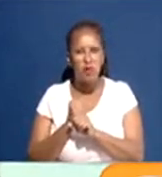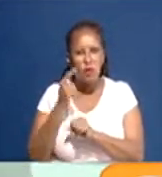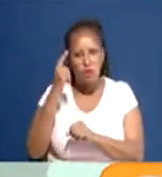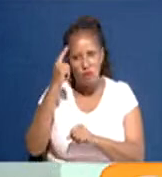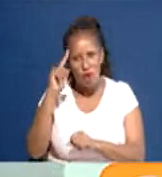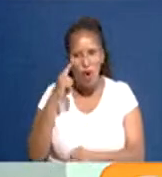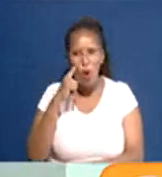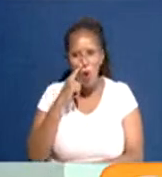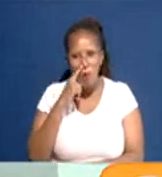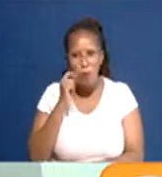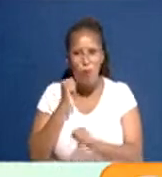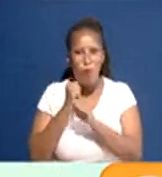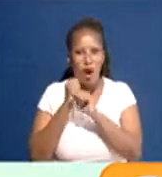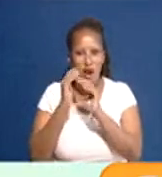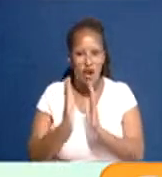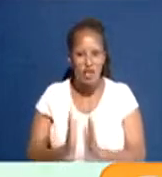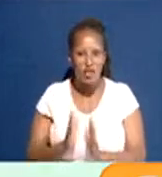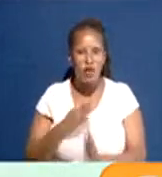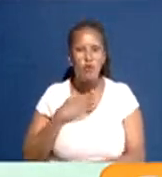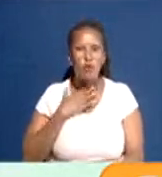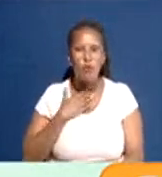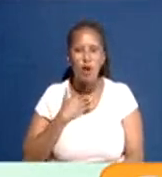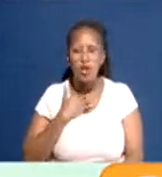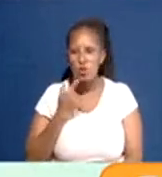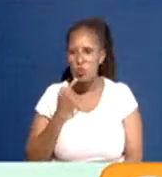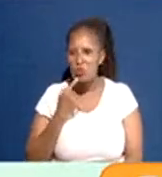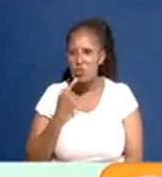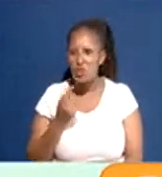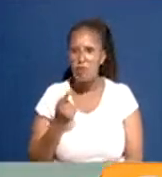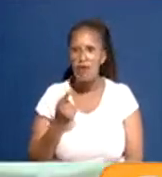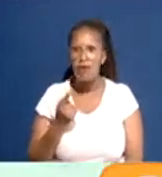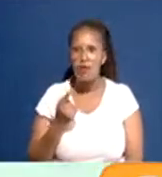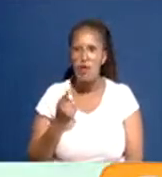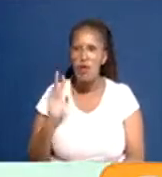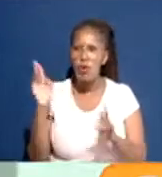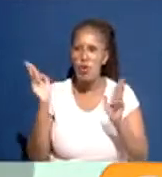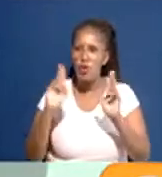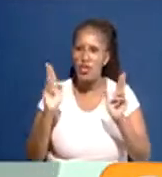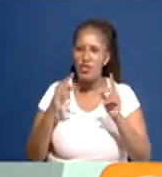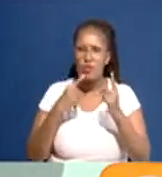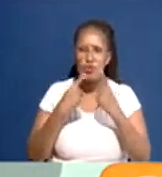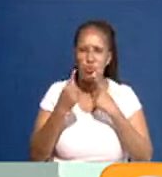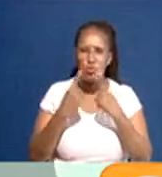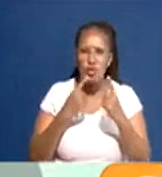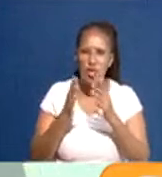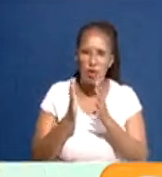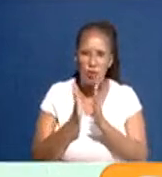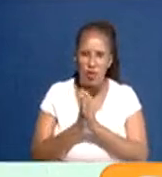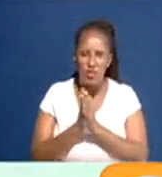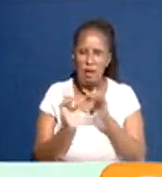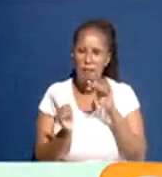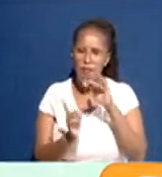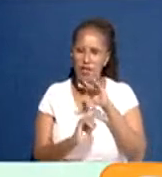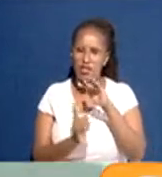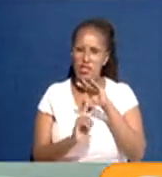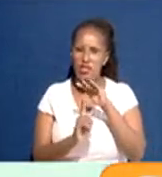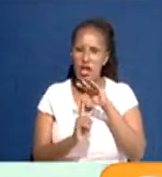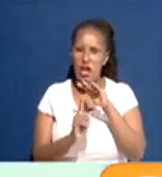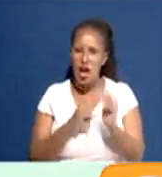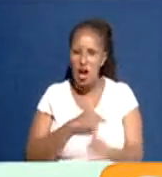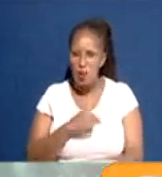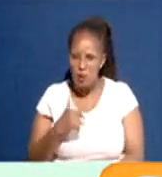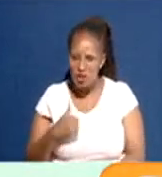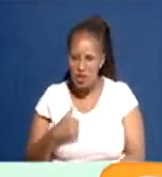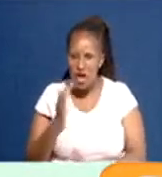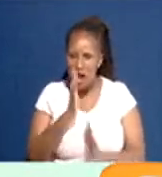domestic workers. Mimi nataka niwaambie, nimeshaongea na waziri wetu,